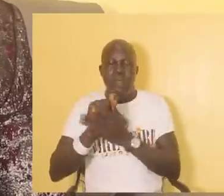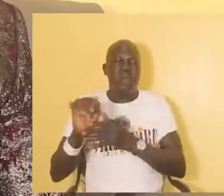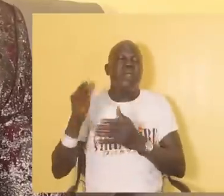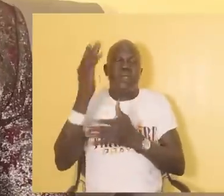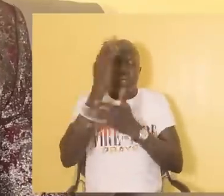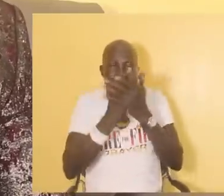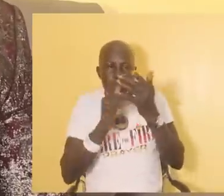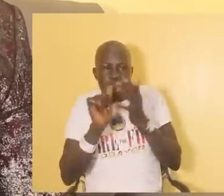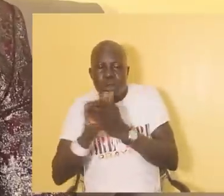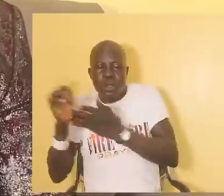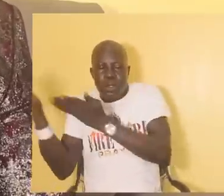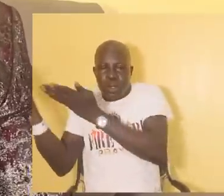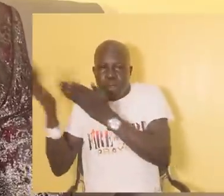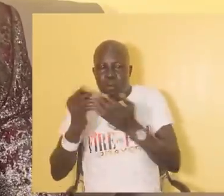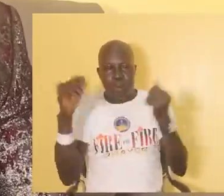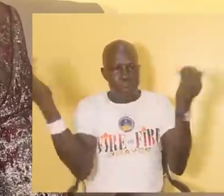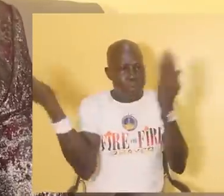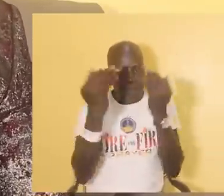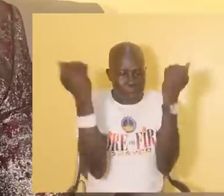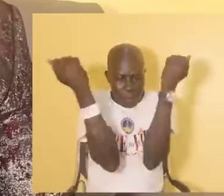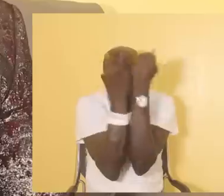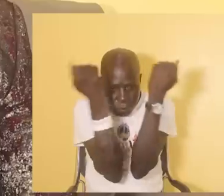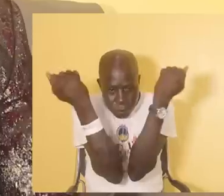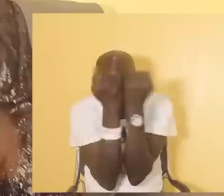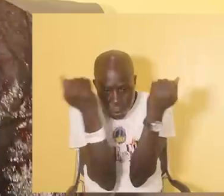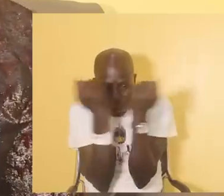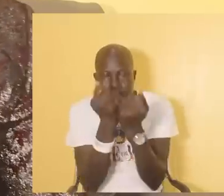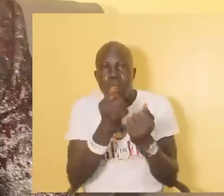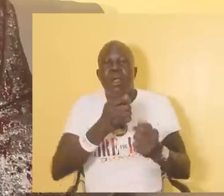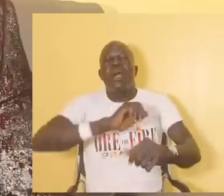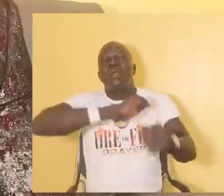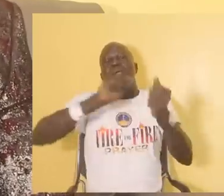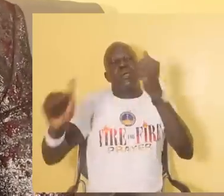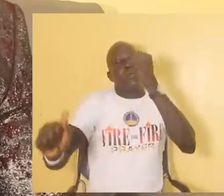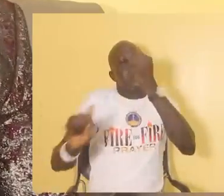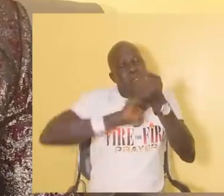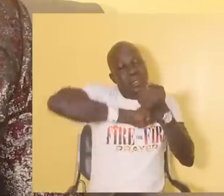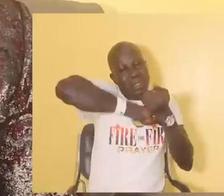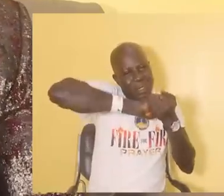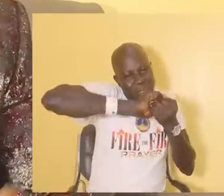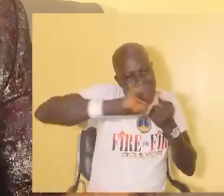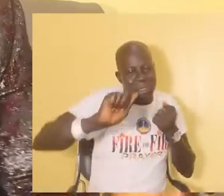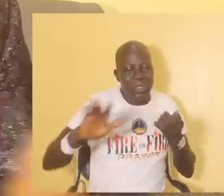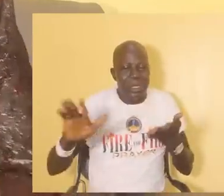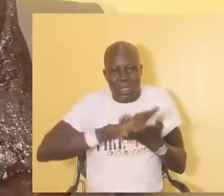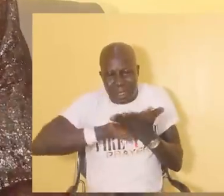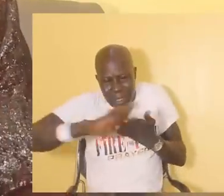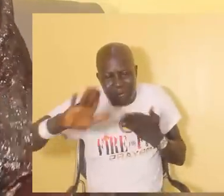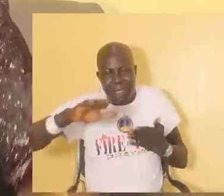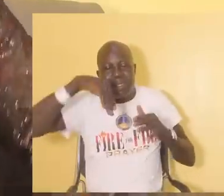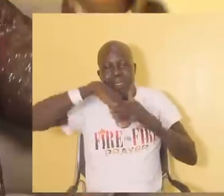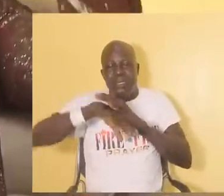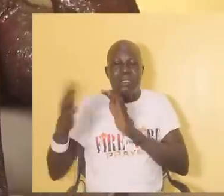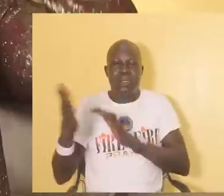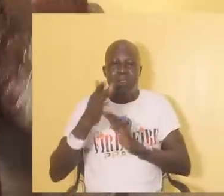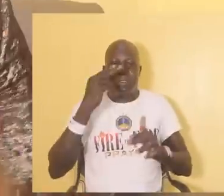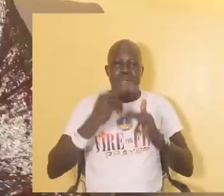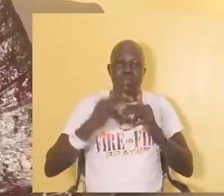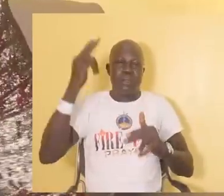misunderstand, every insecurity that can cause quarrel, I erase it in the name